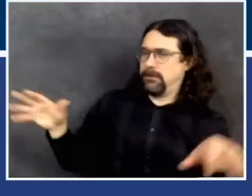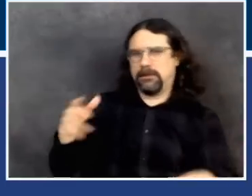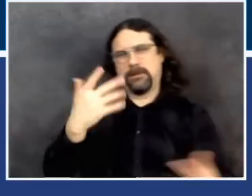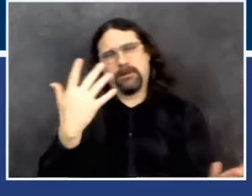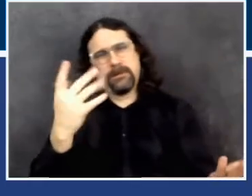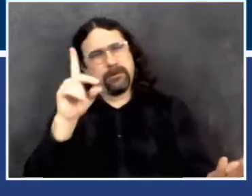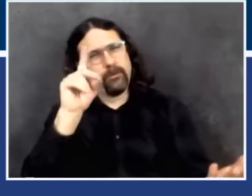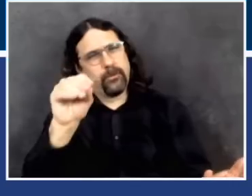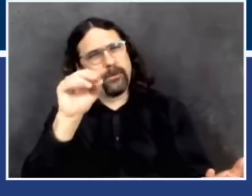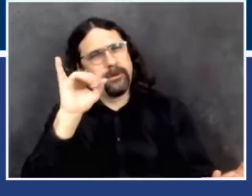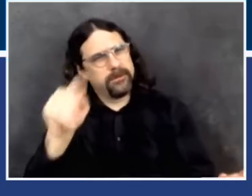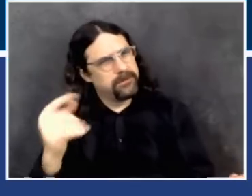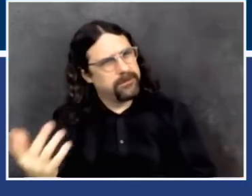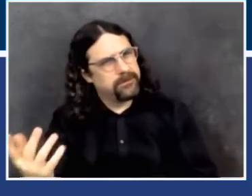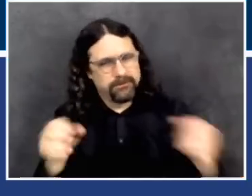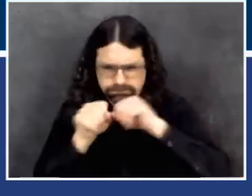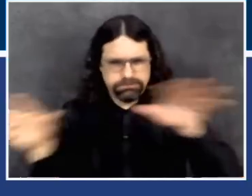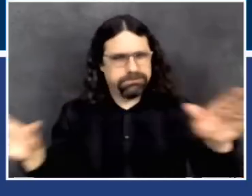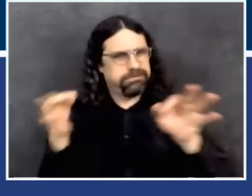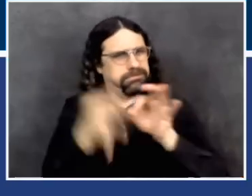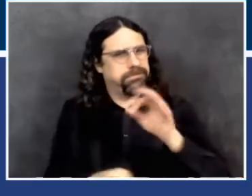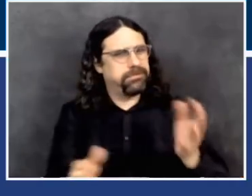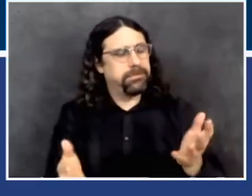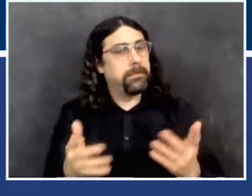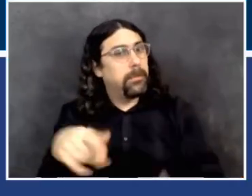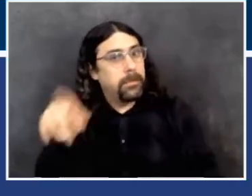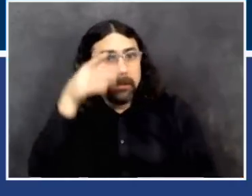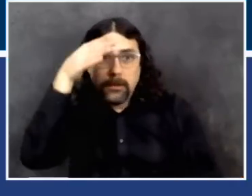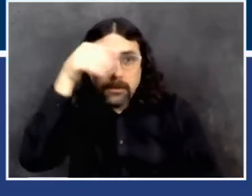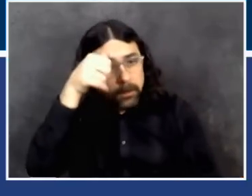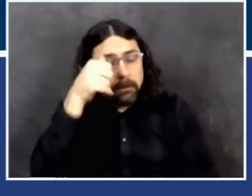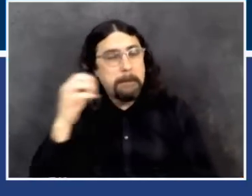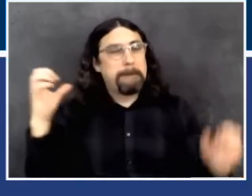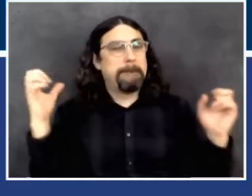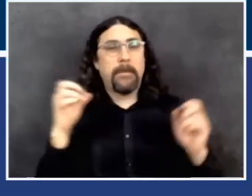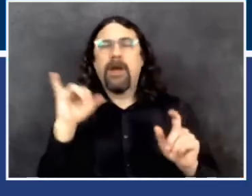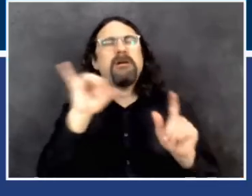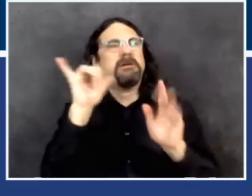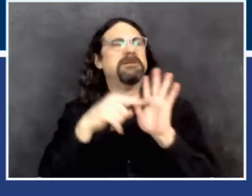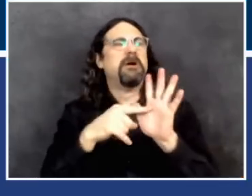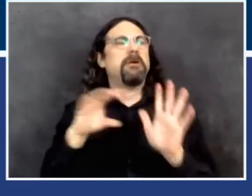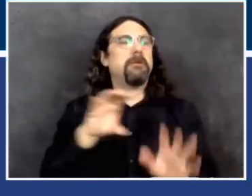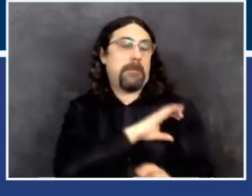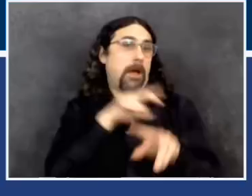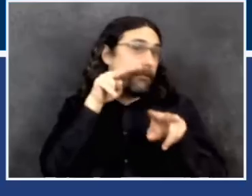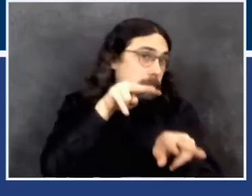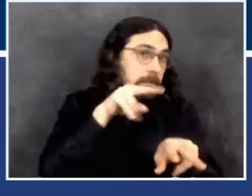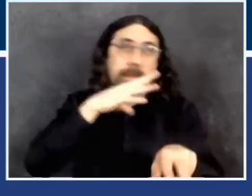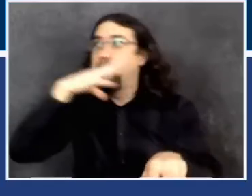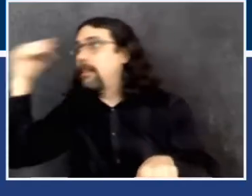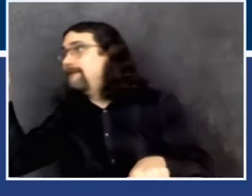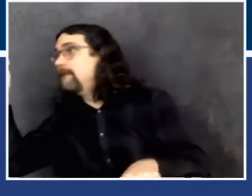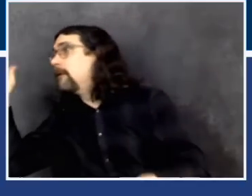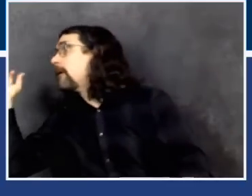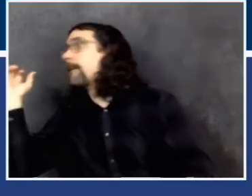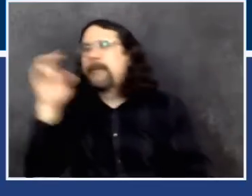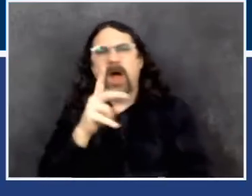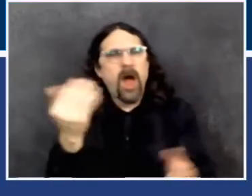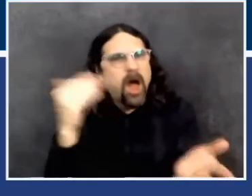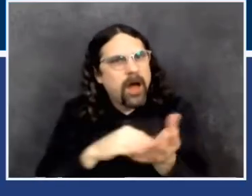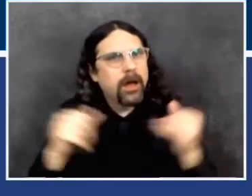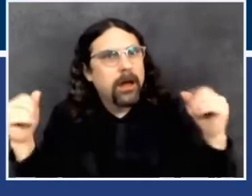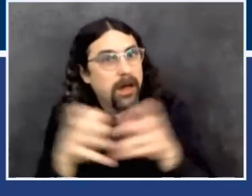But if someone ignores the instructions of our enforcement agents, we will give